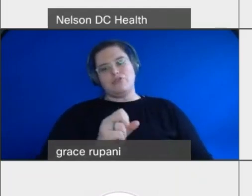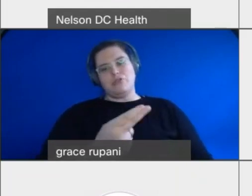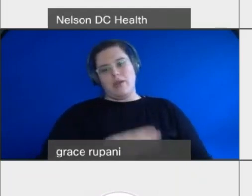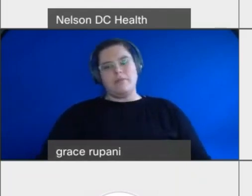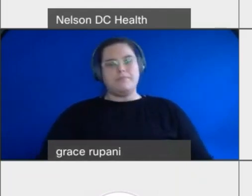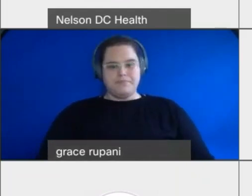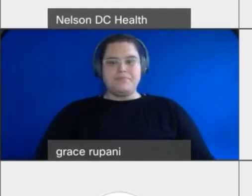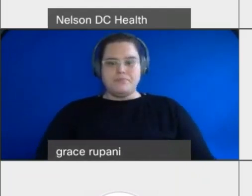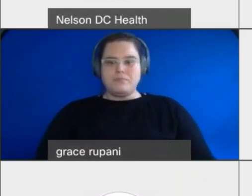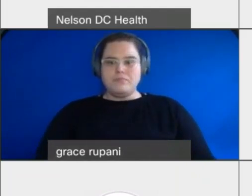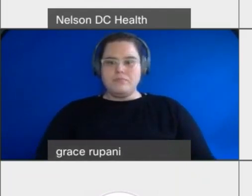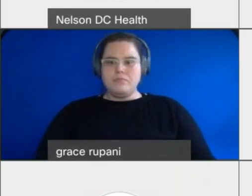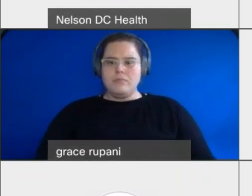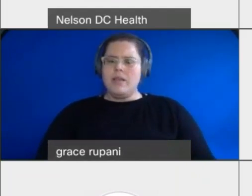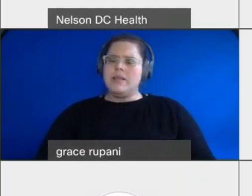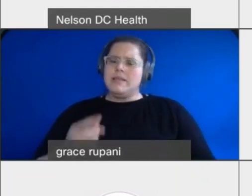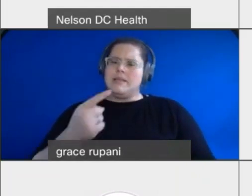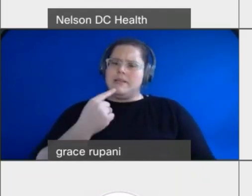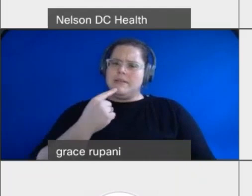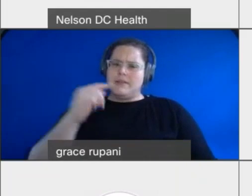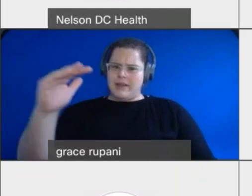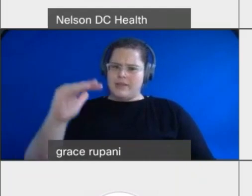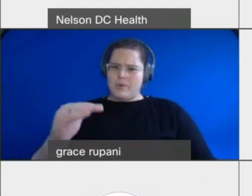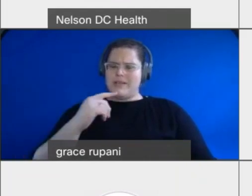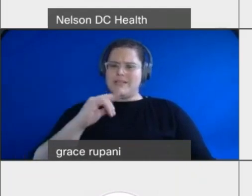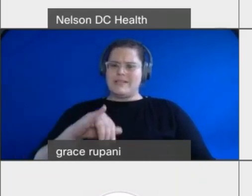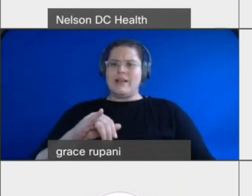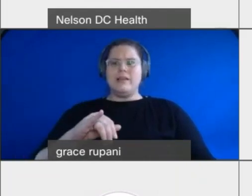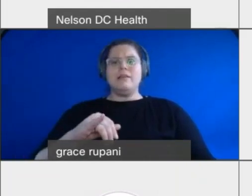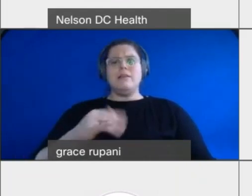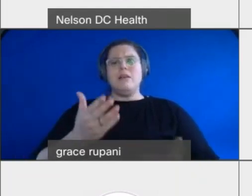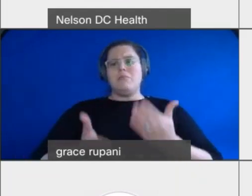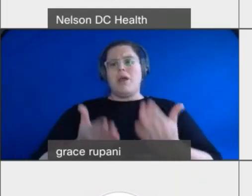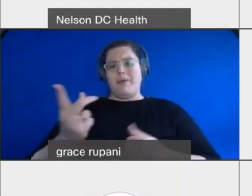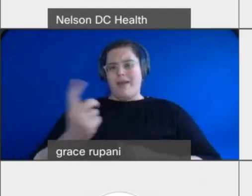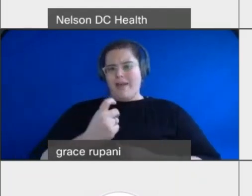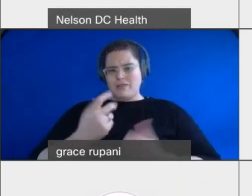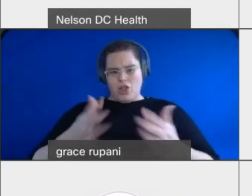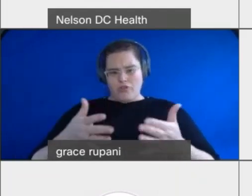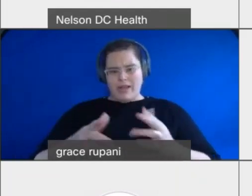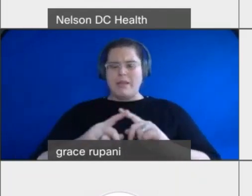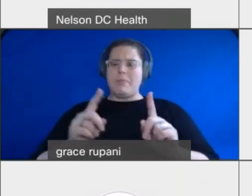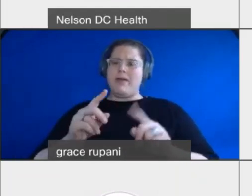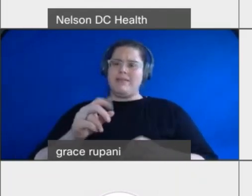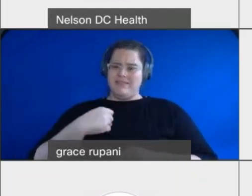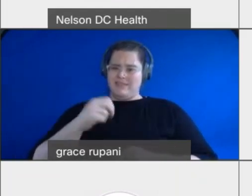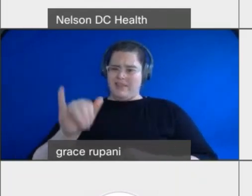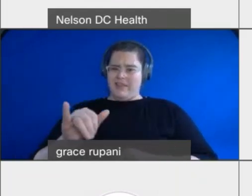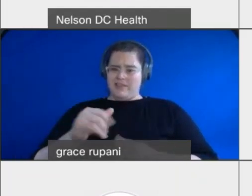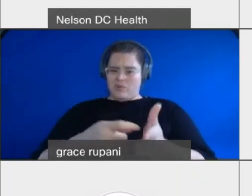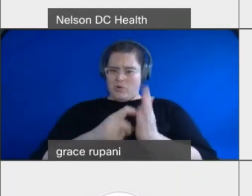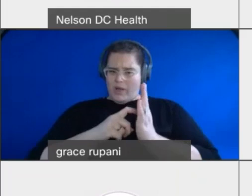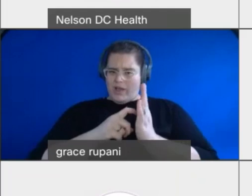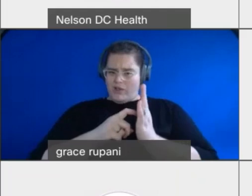Perhaps this question has been asked, but is the vaccine compulsory? Most DSPs within our agency have declined to